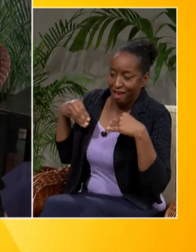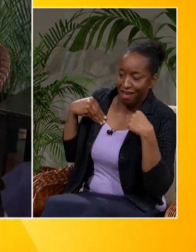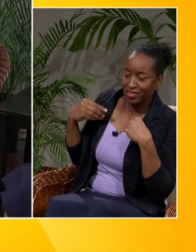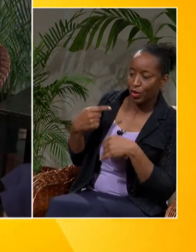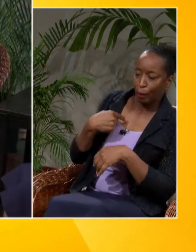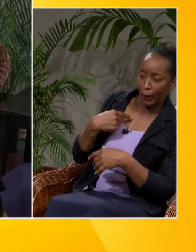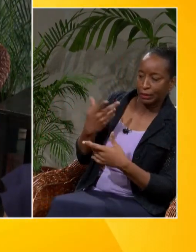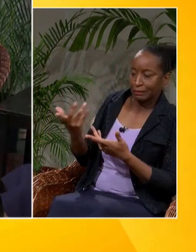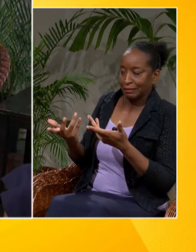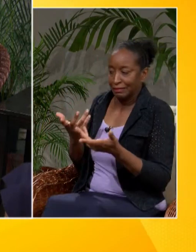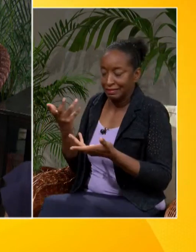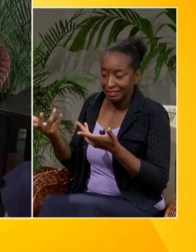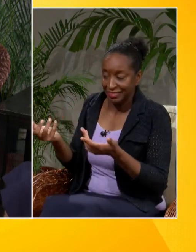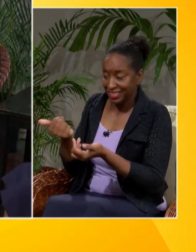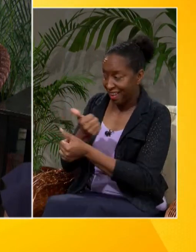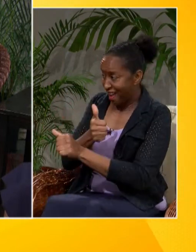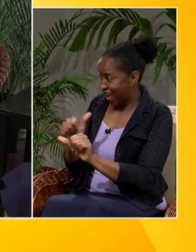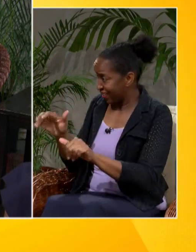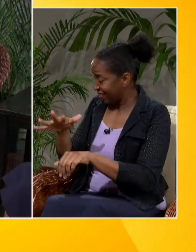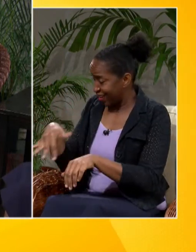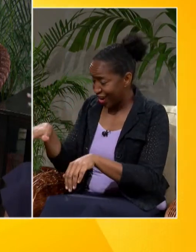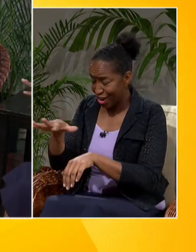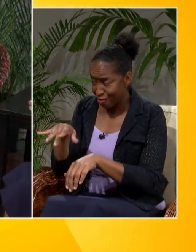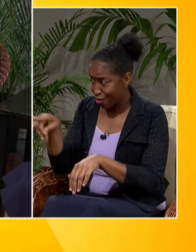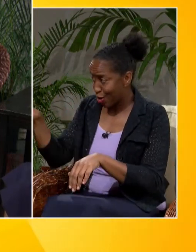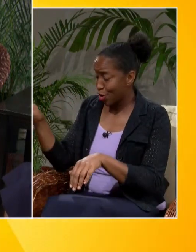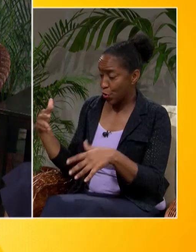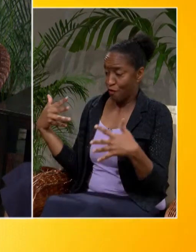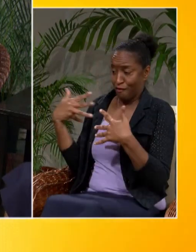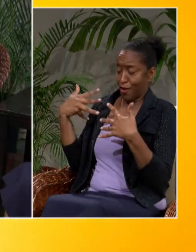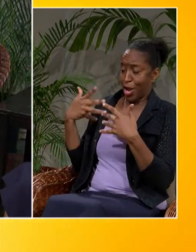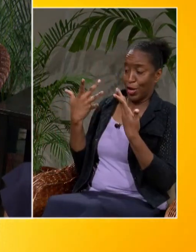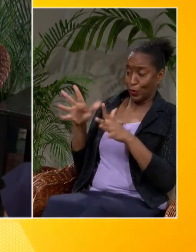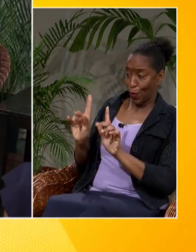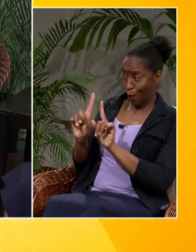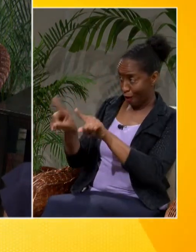can truly understand, what you need?